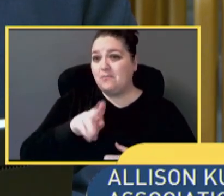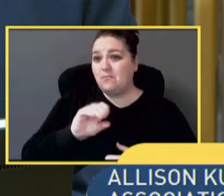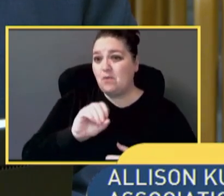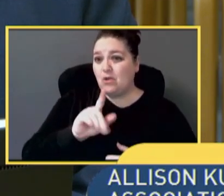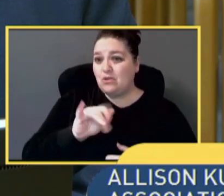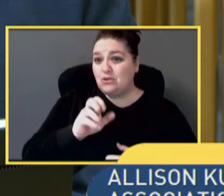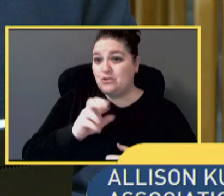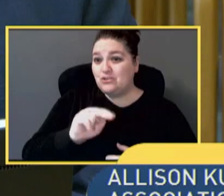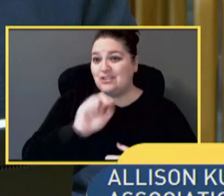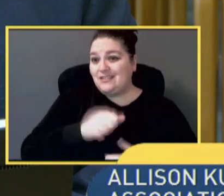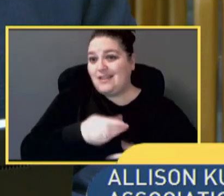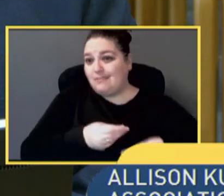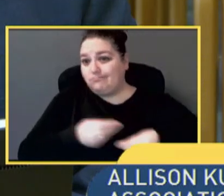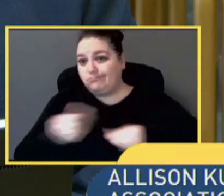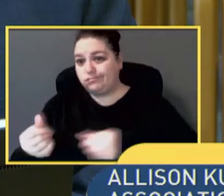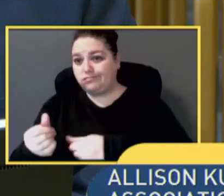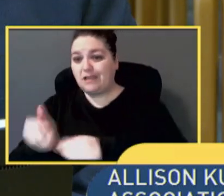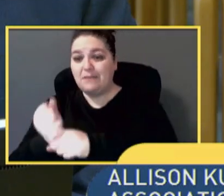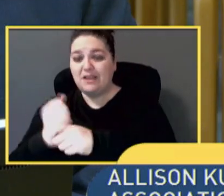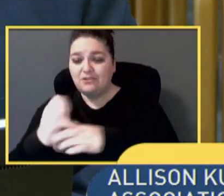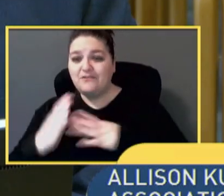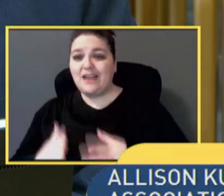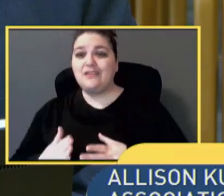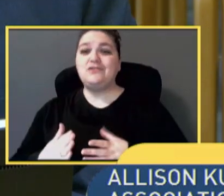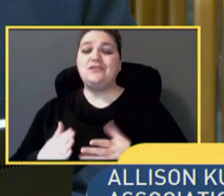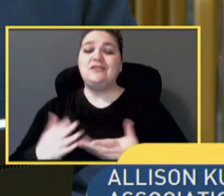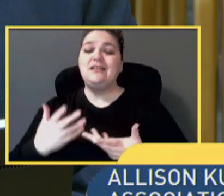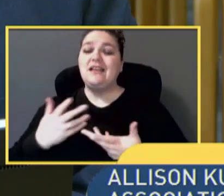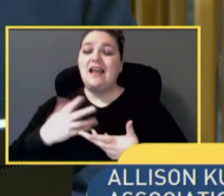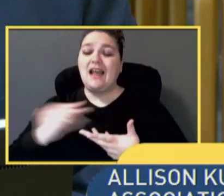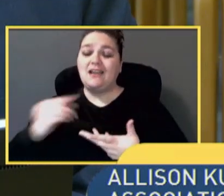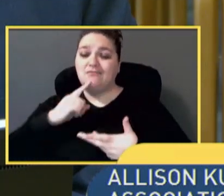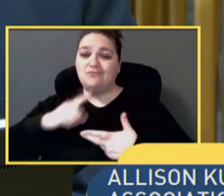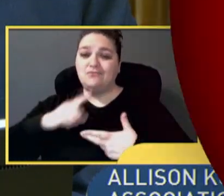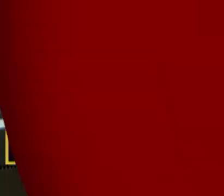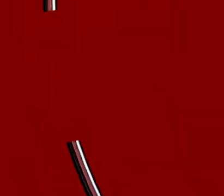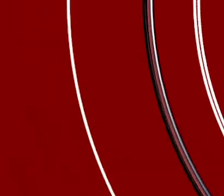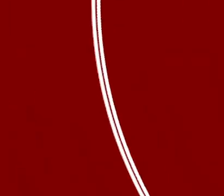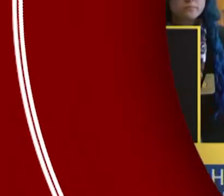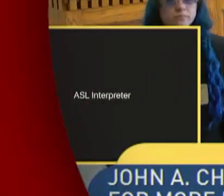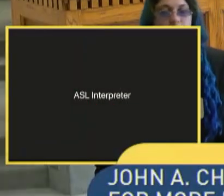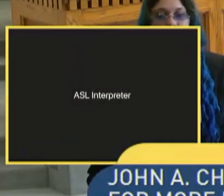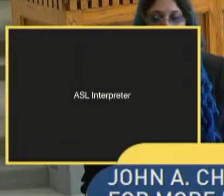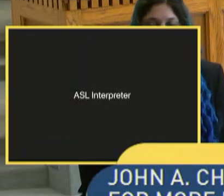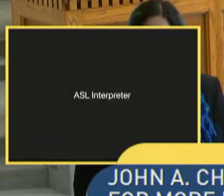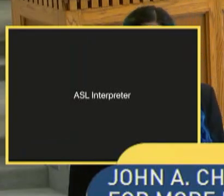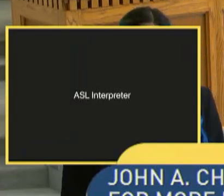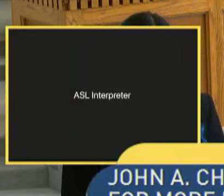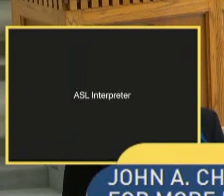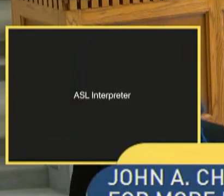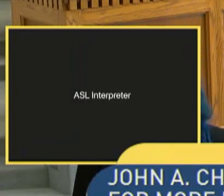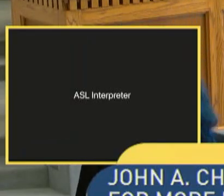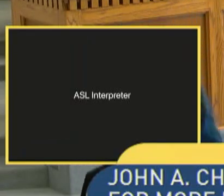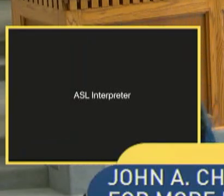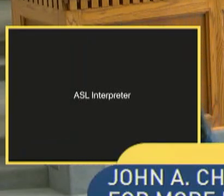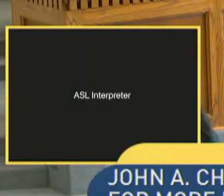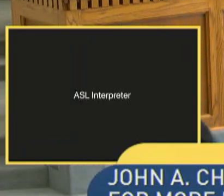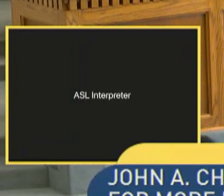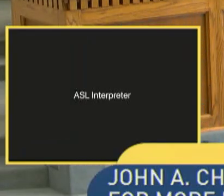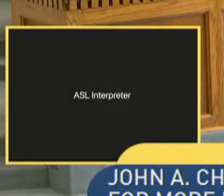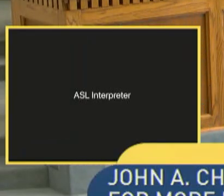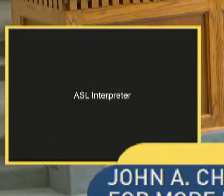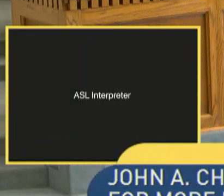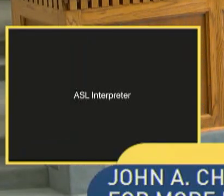U.S. manufacturing, and reduce our reliance on virgin plastic. Good morning. This